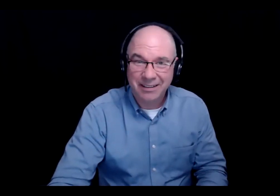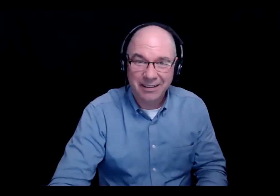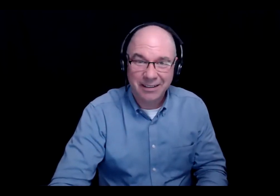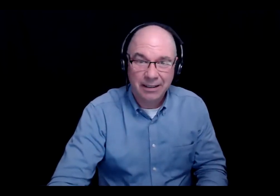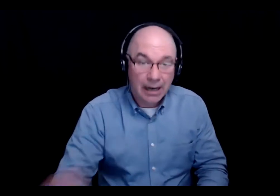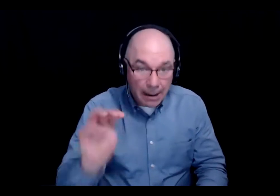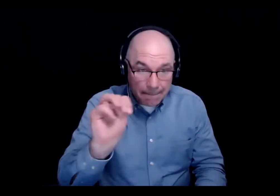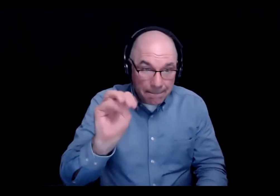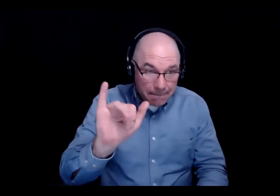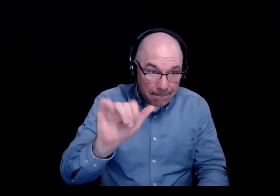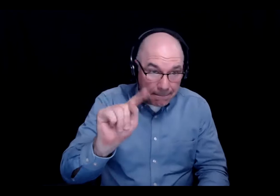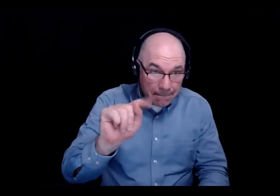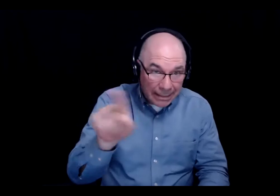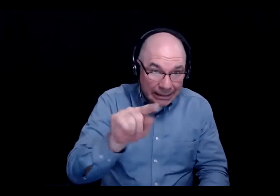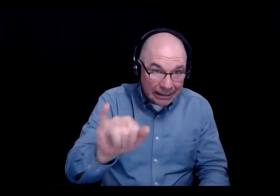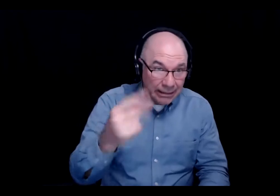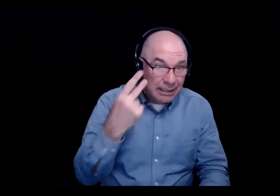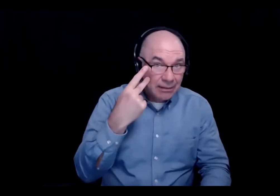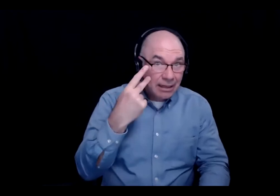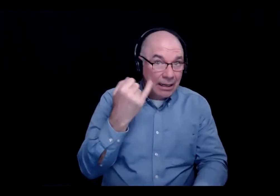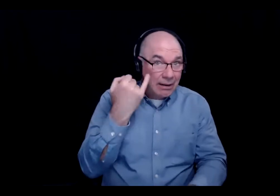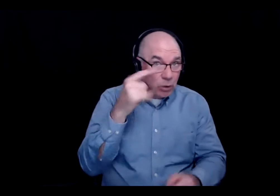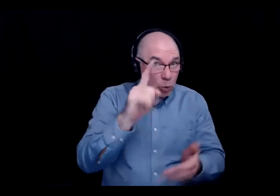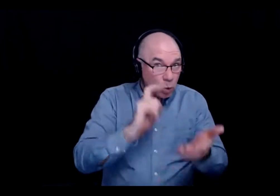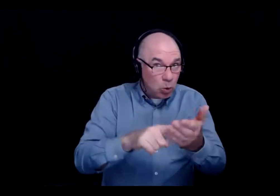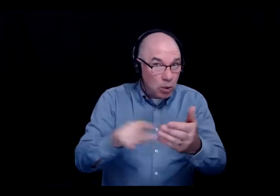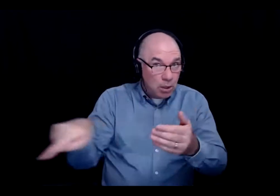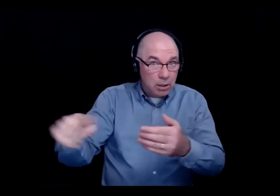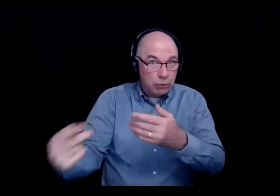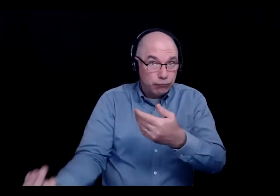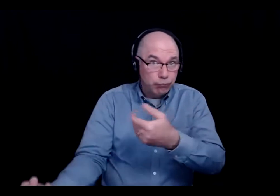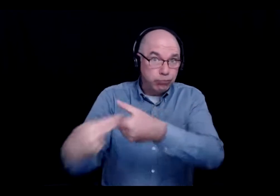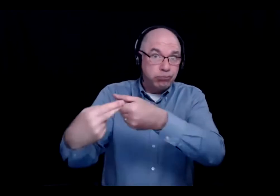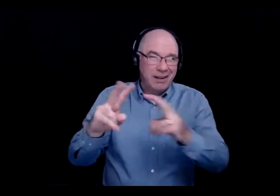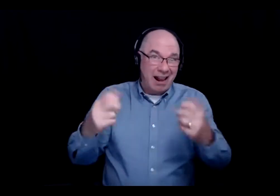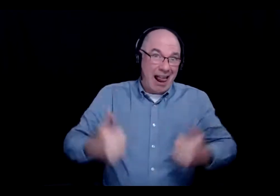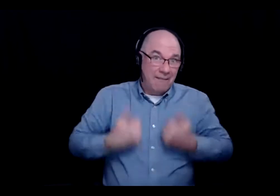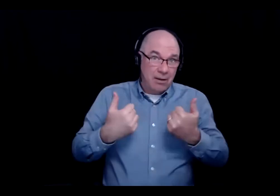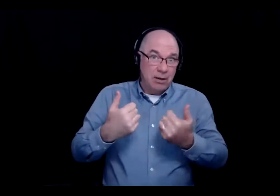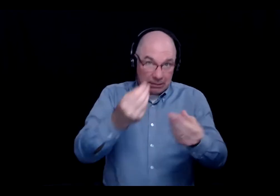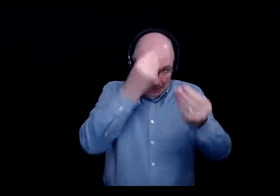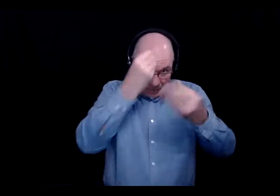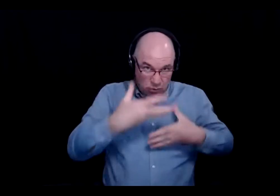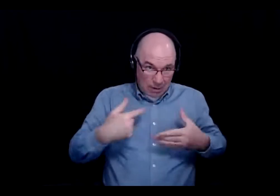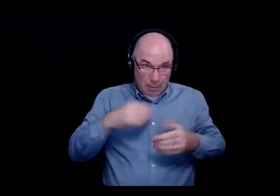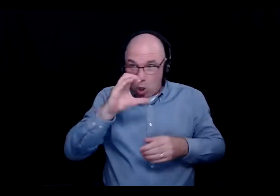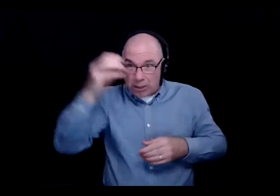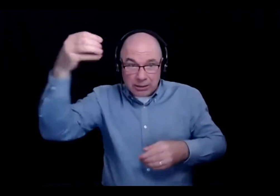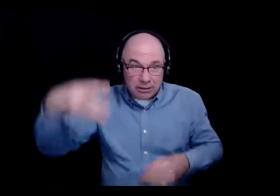Mitzi, if you see them go live, let me know. I'm looking.